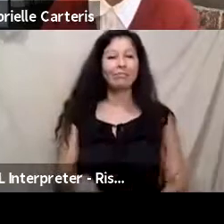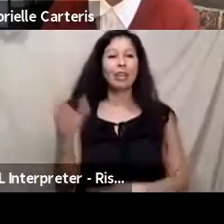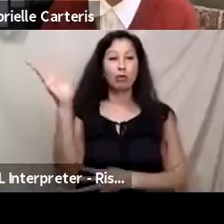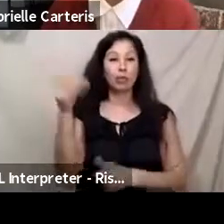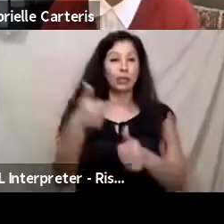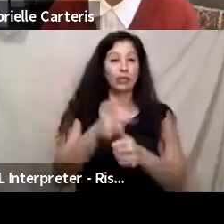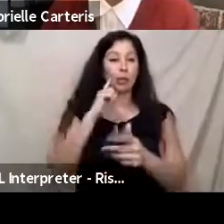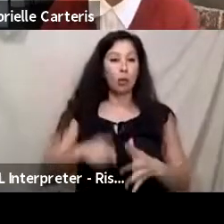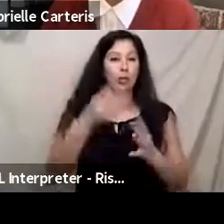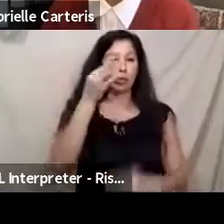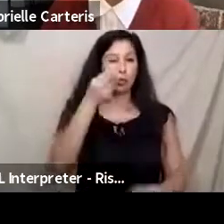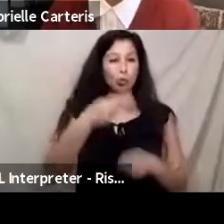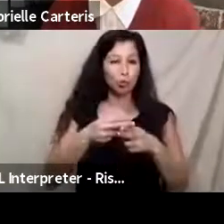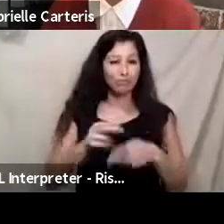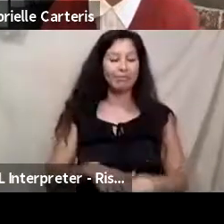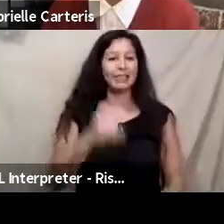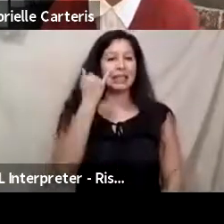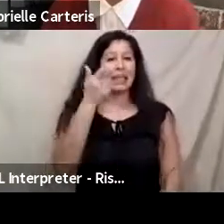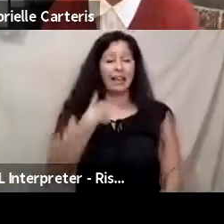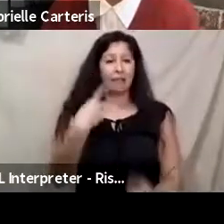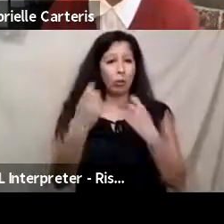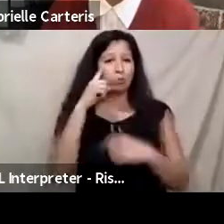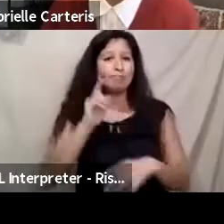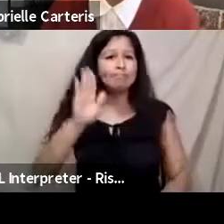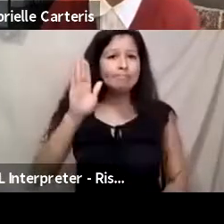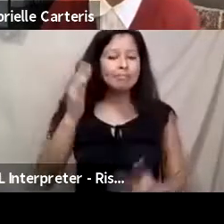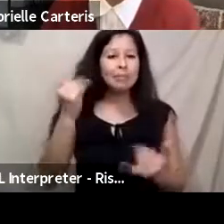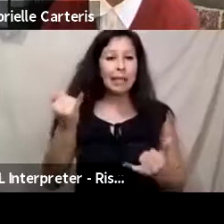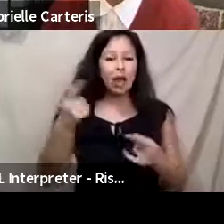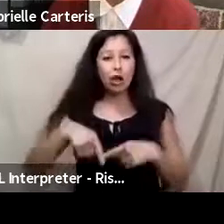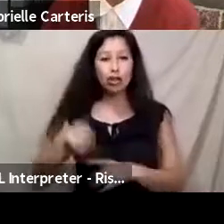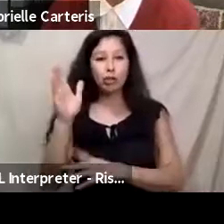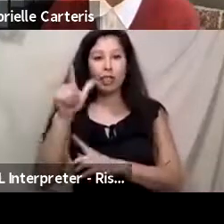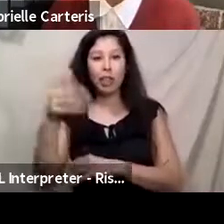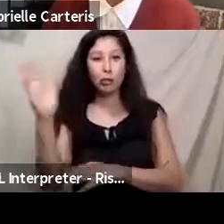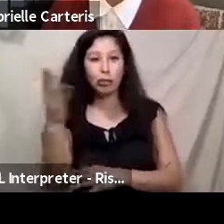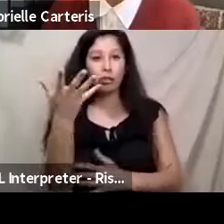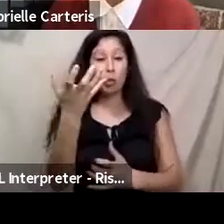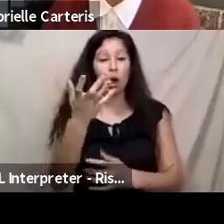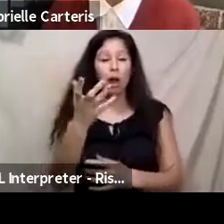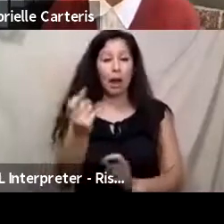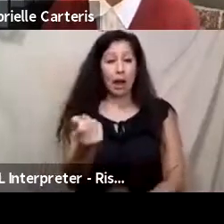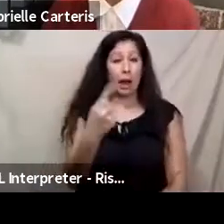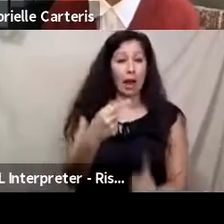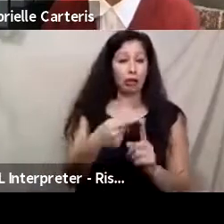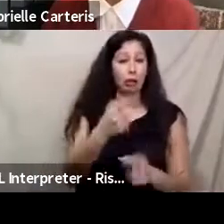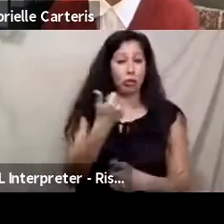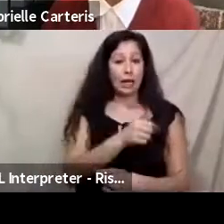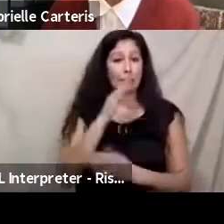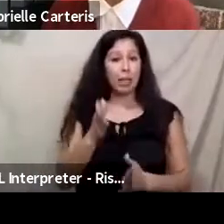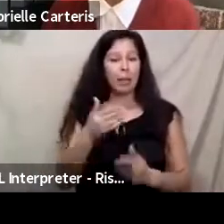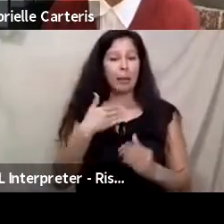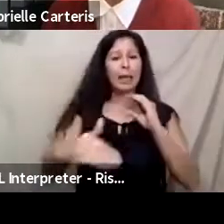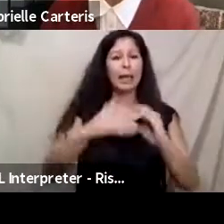presentation will begin momentarily. If you have questions now or throughout the broadcast that you'd like to direct to today's guests, please